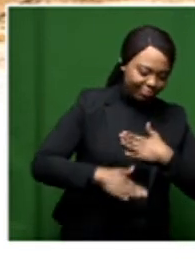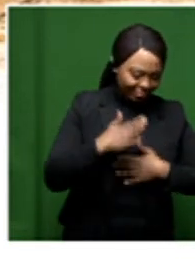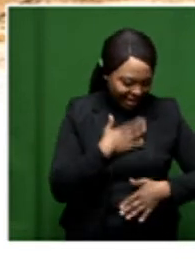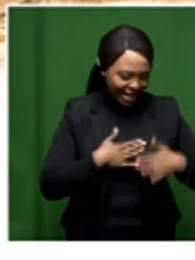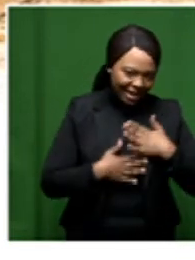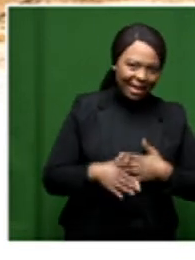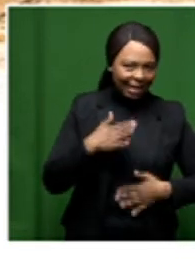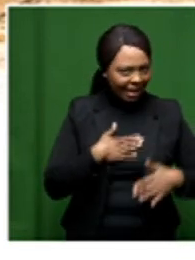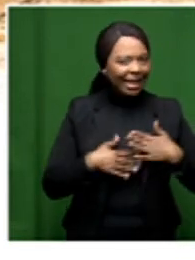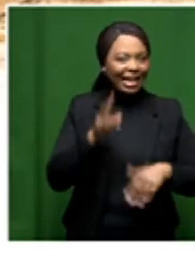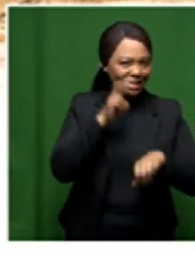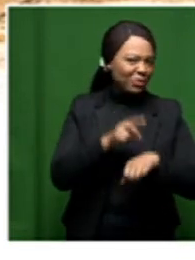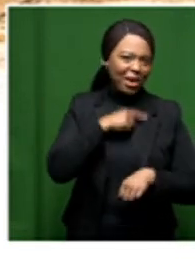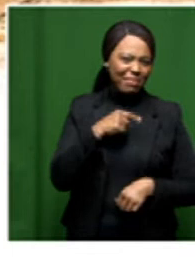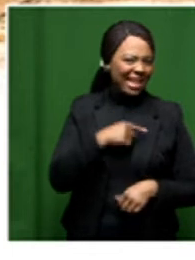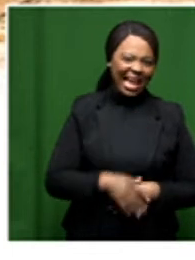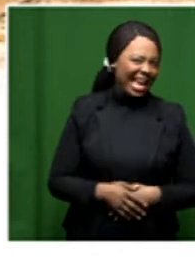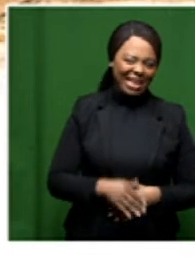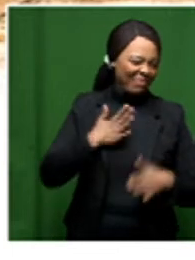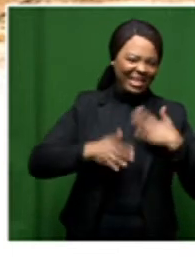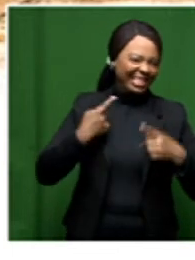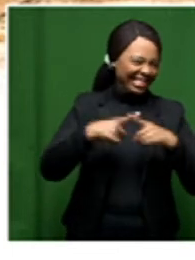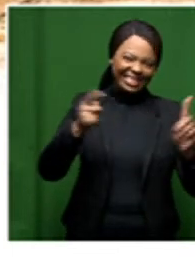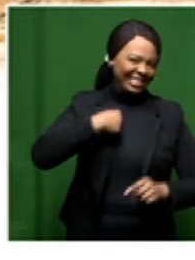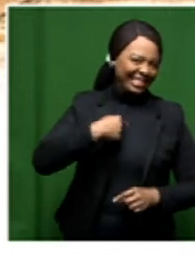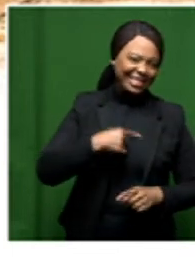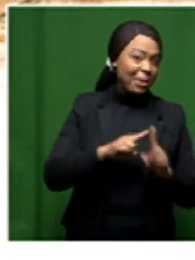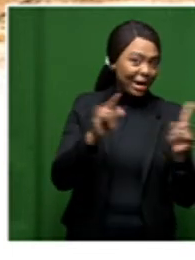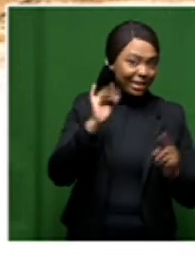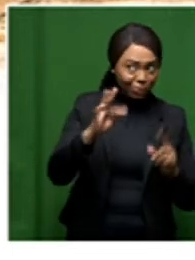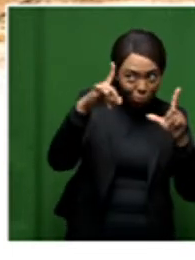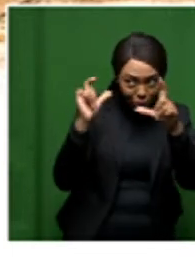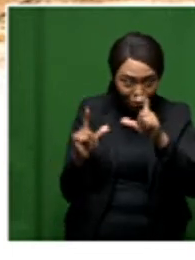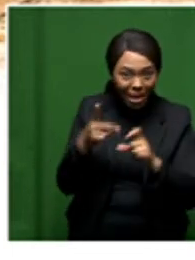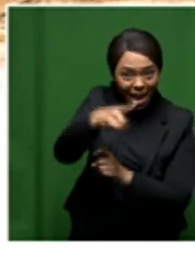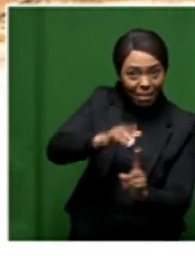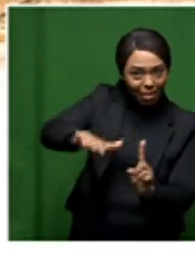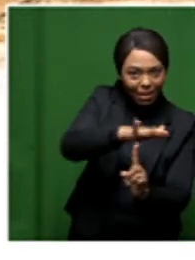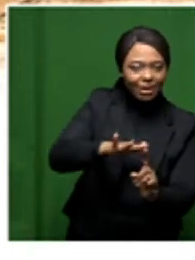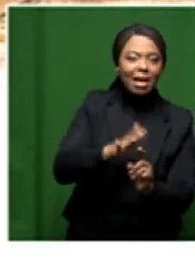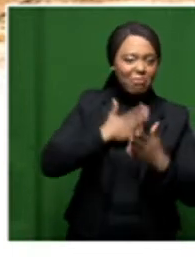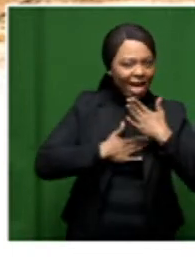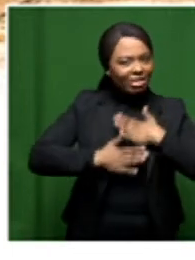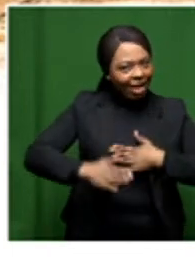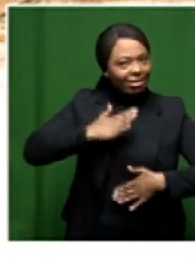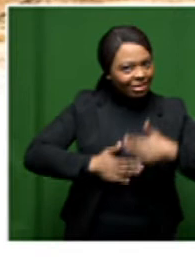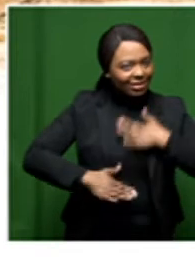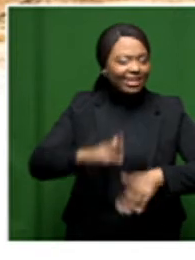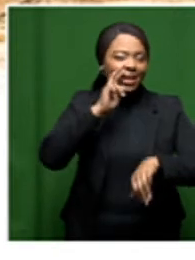but patience is something that you do need as a wildlife photographer. And so, it's still something